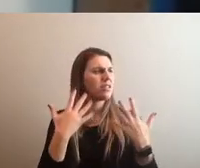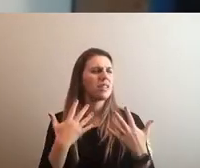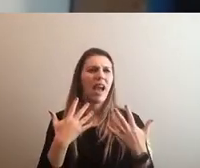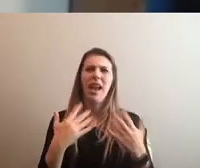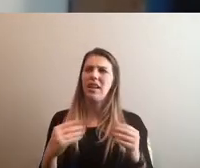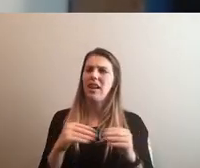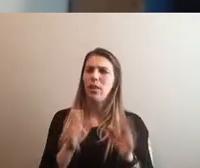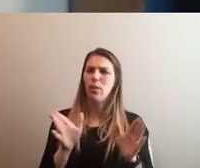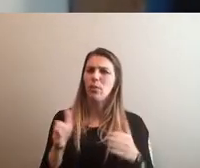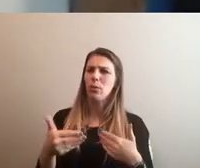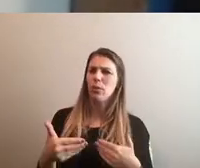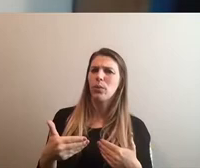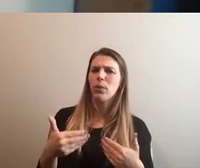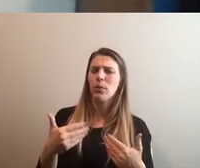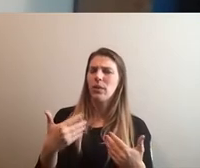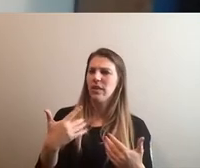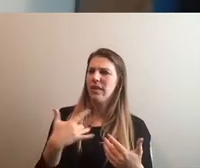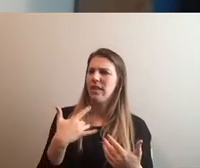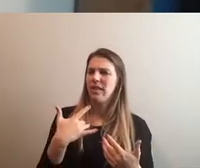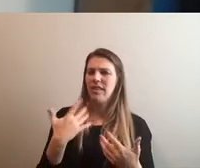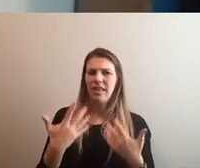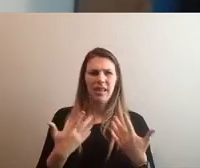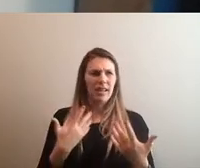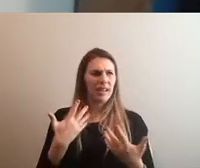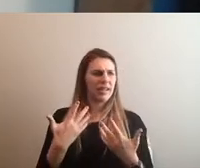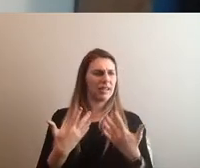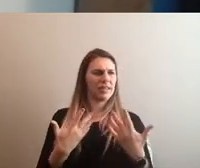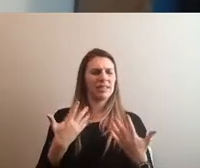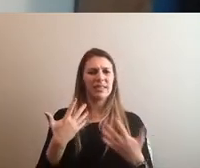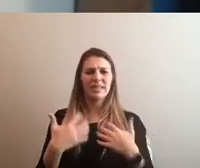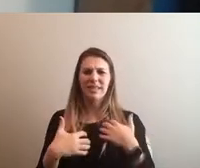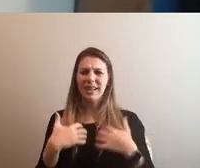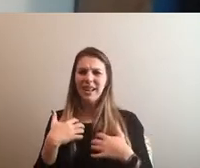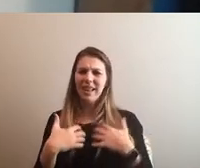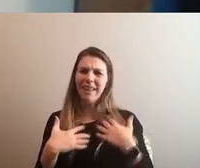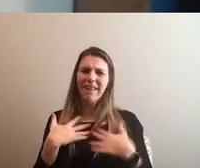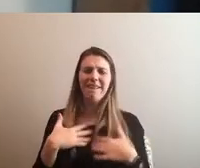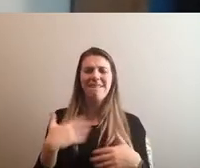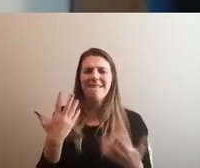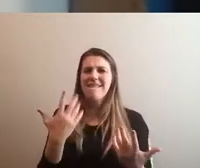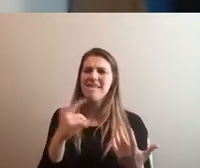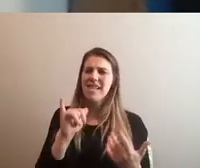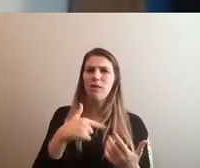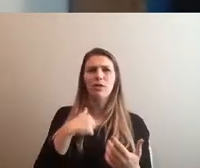in the delivery room. And that was my first sort of